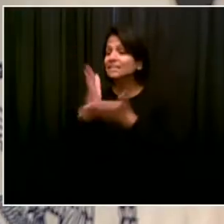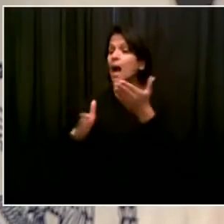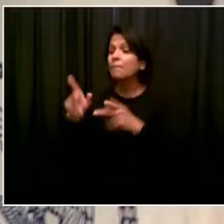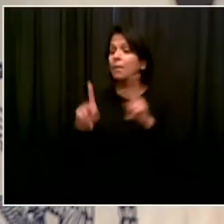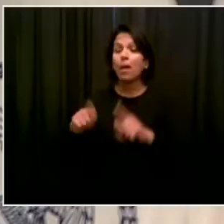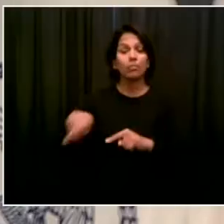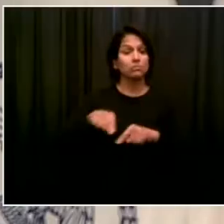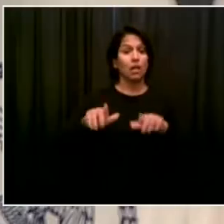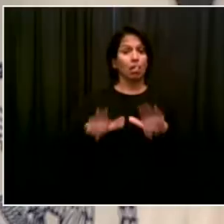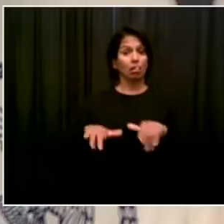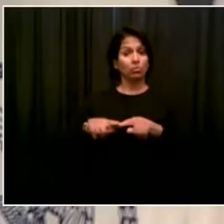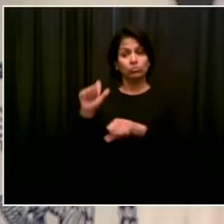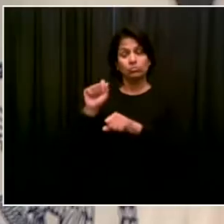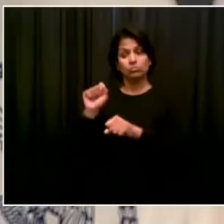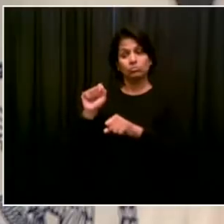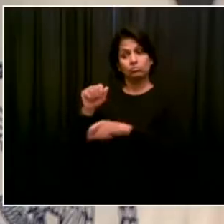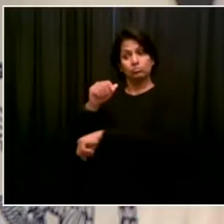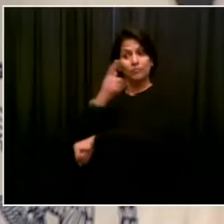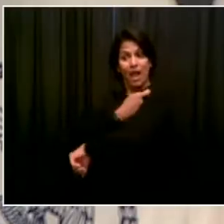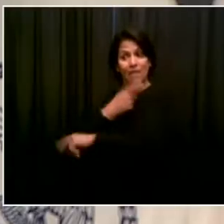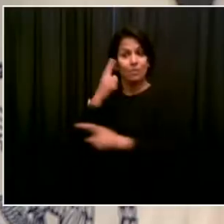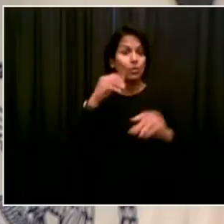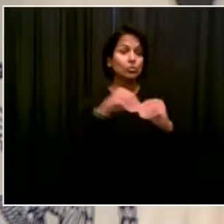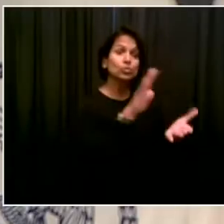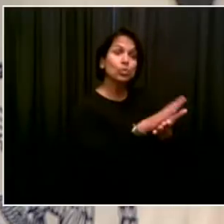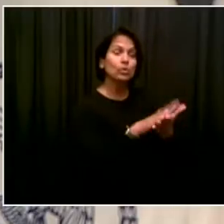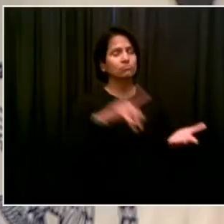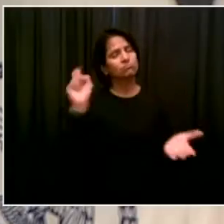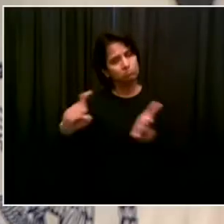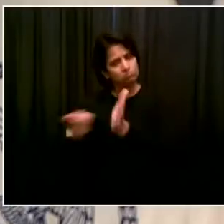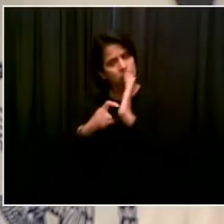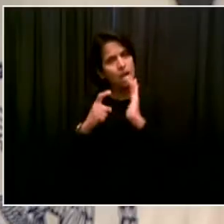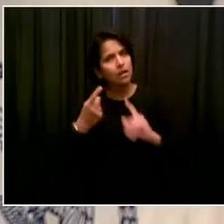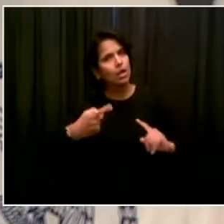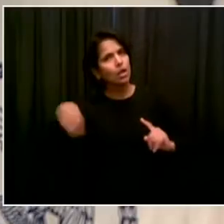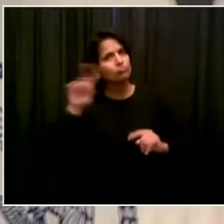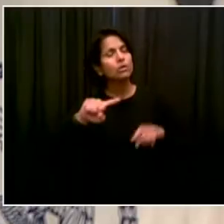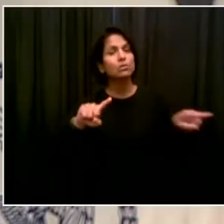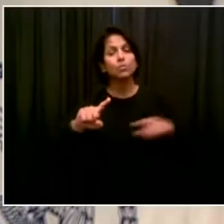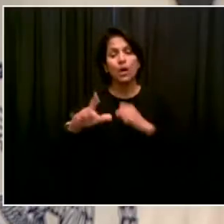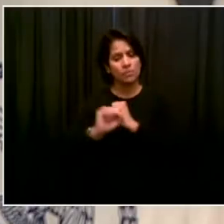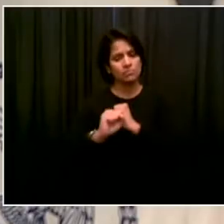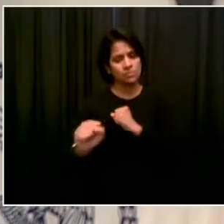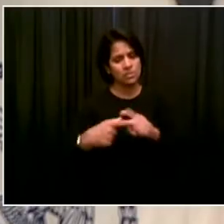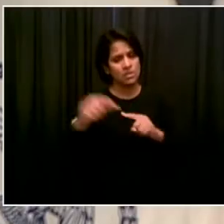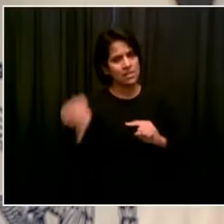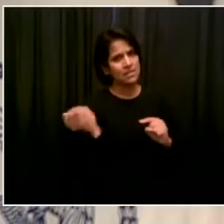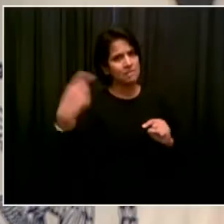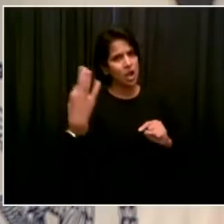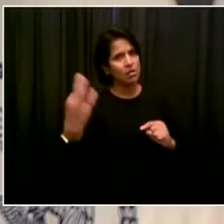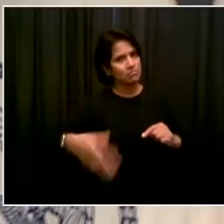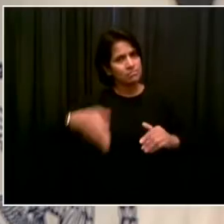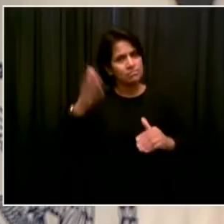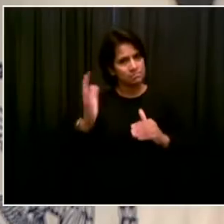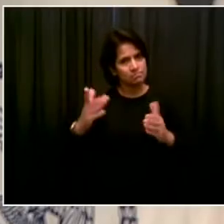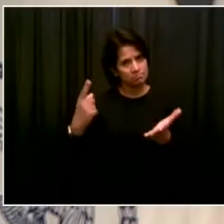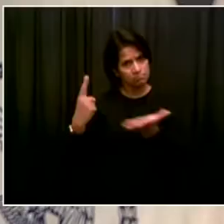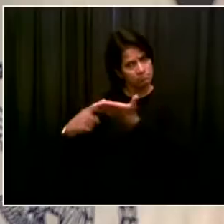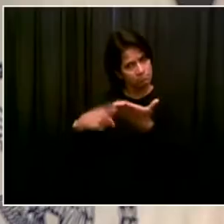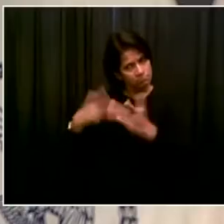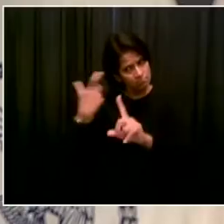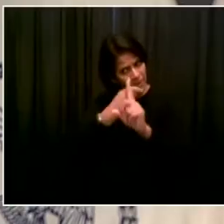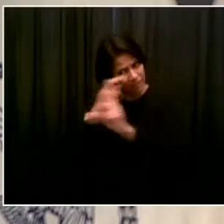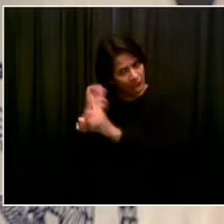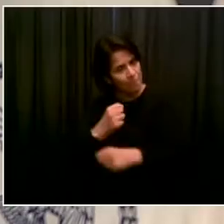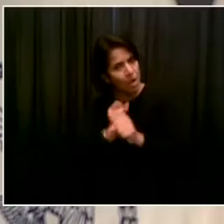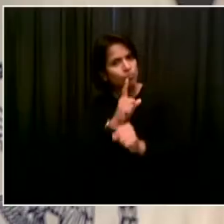that hesitates, come back. So we've created incentives for everyone in the city, the $100 incentive, but we're